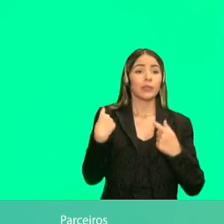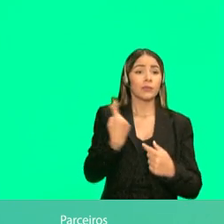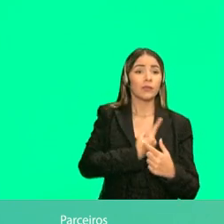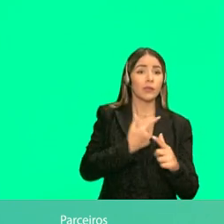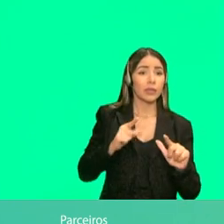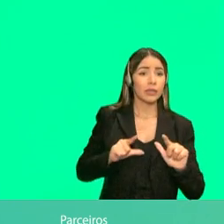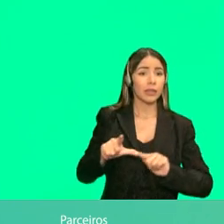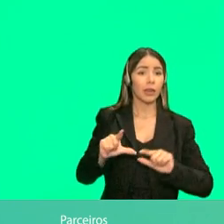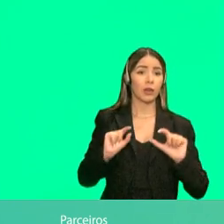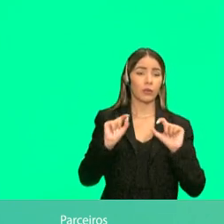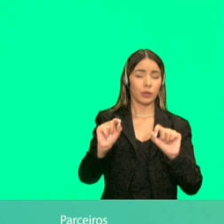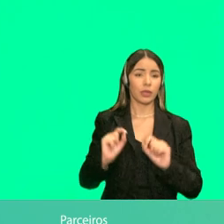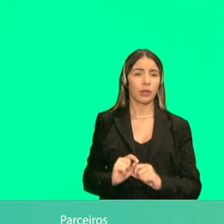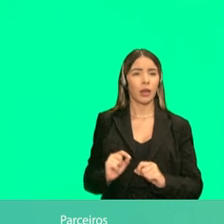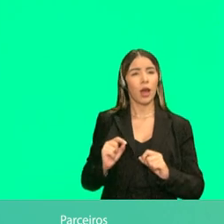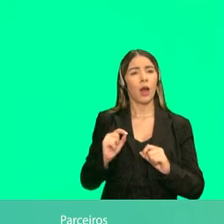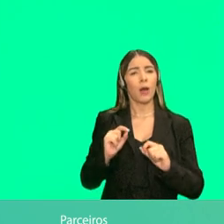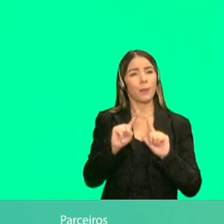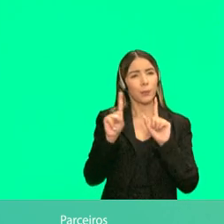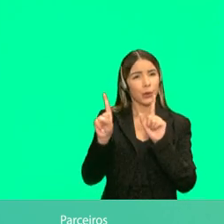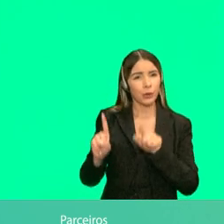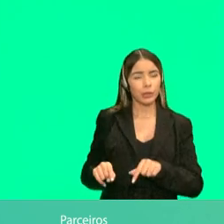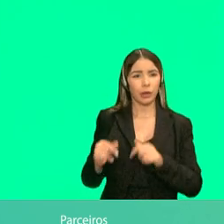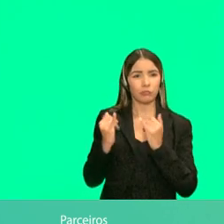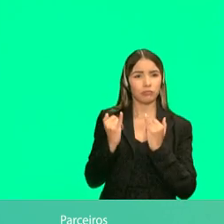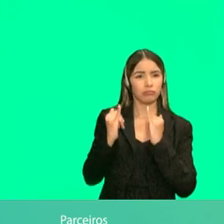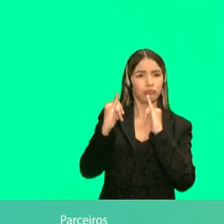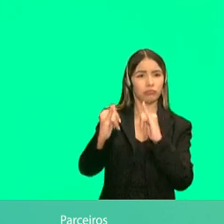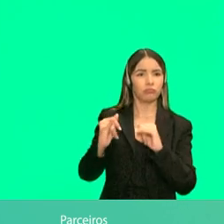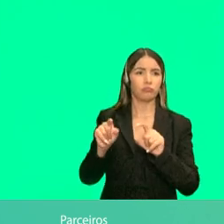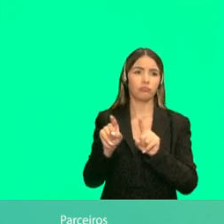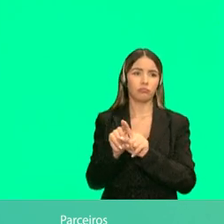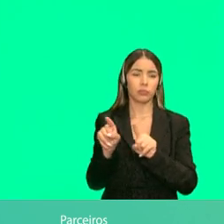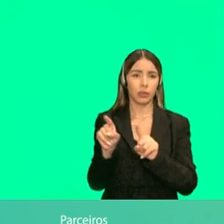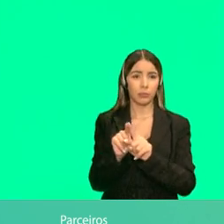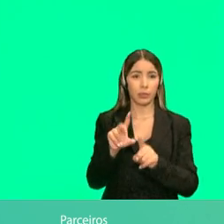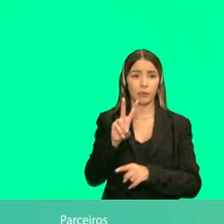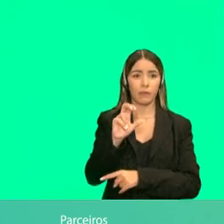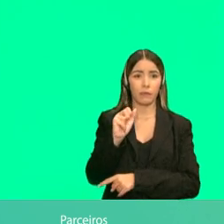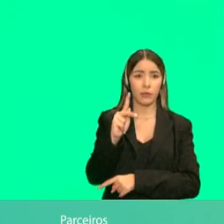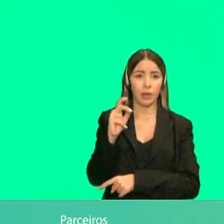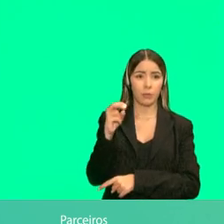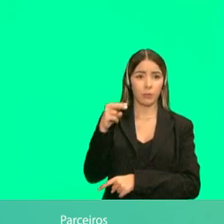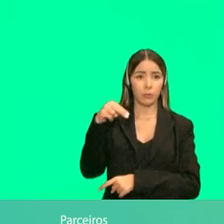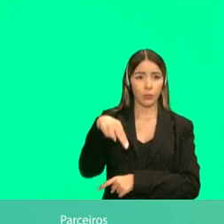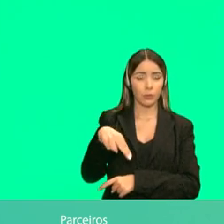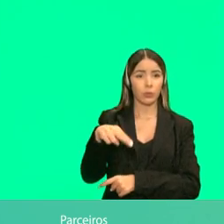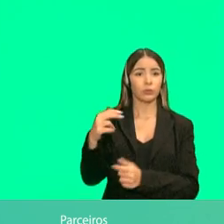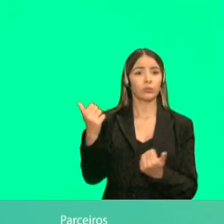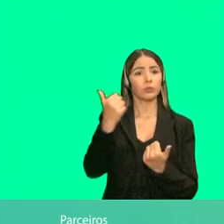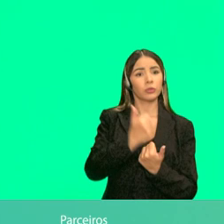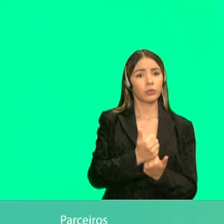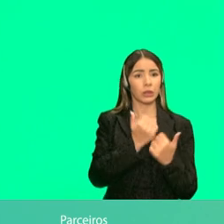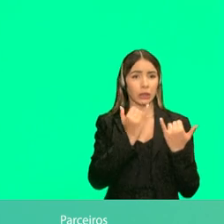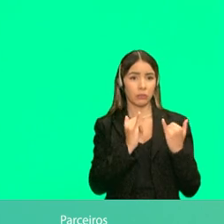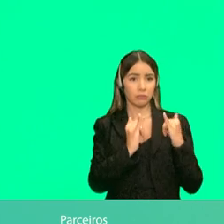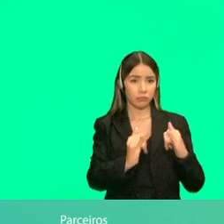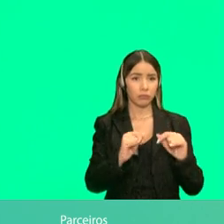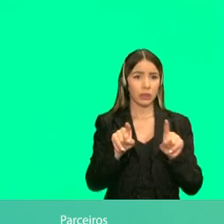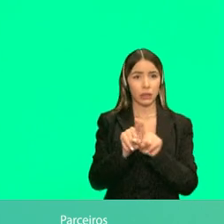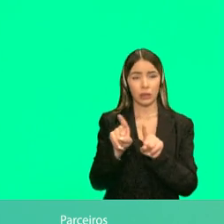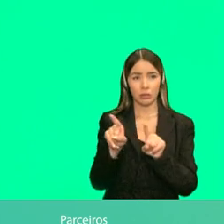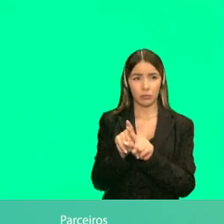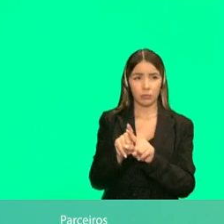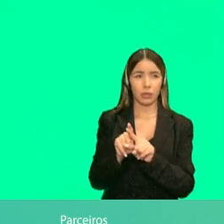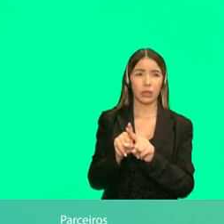steam boilers for electrical ones, and seeking for new production technologies to improve efficiency